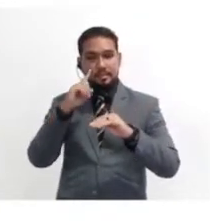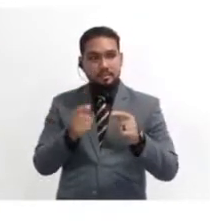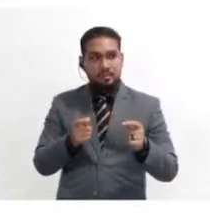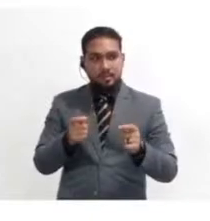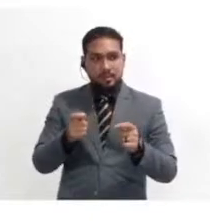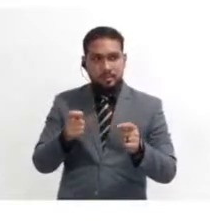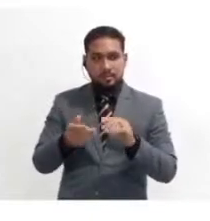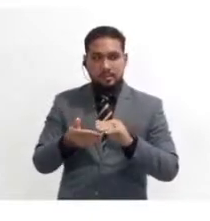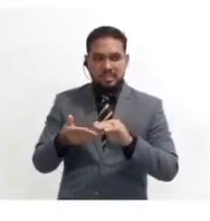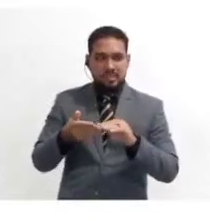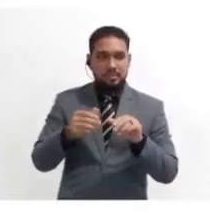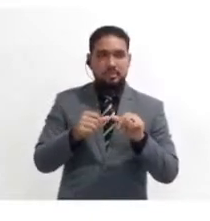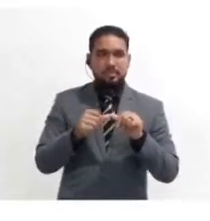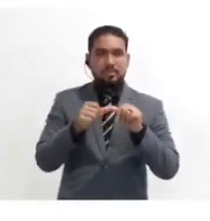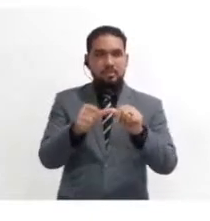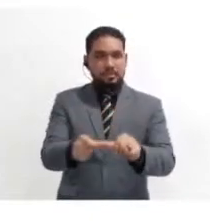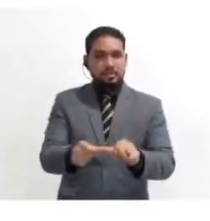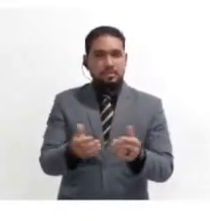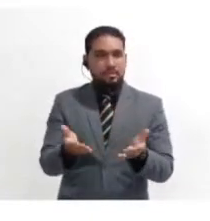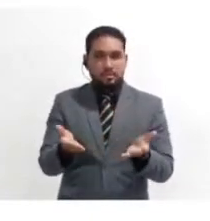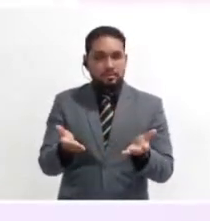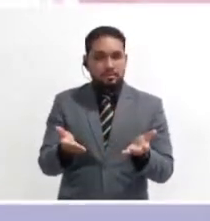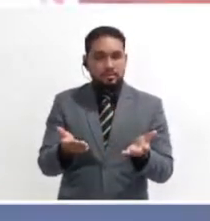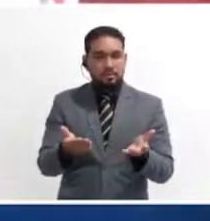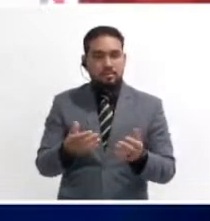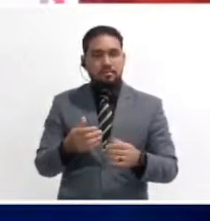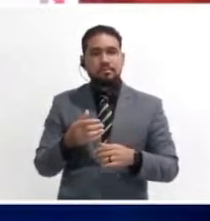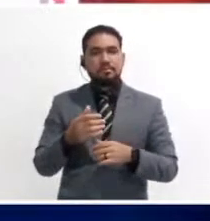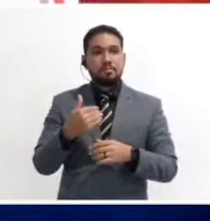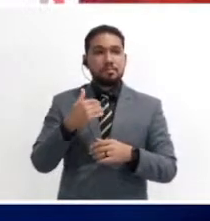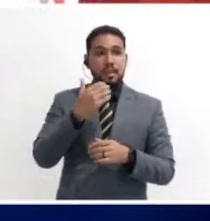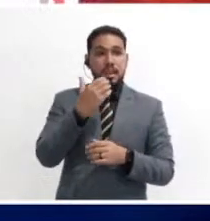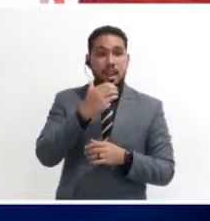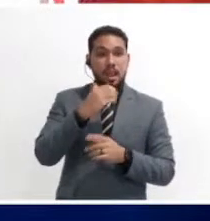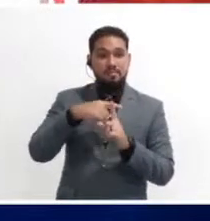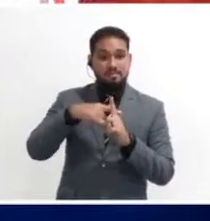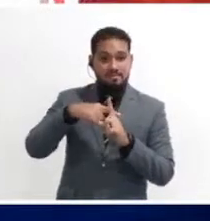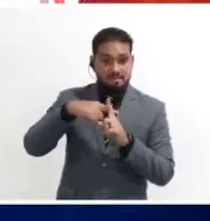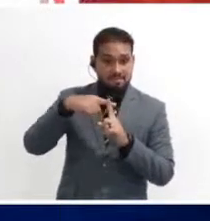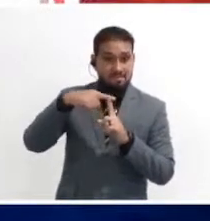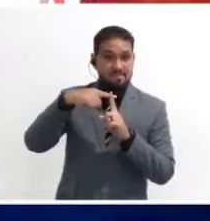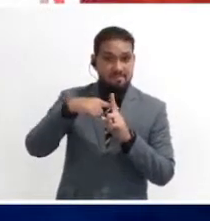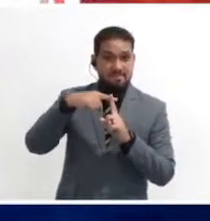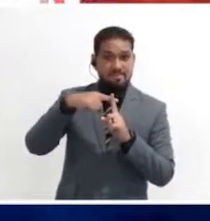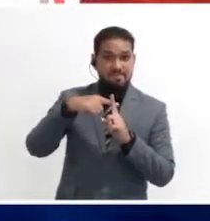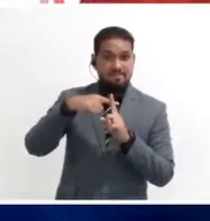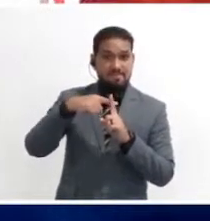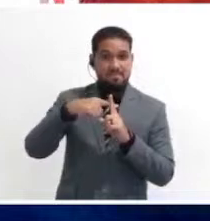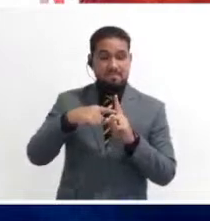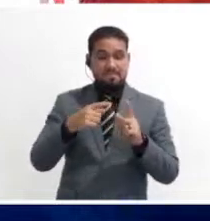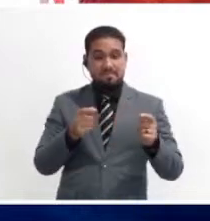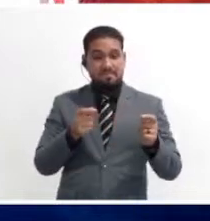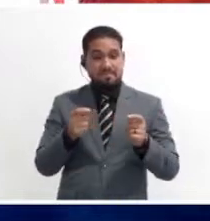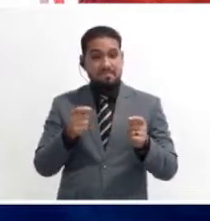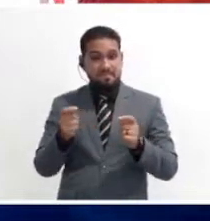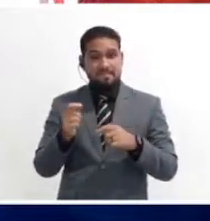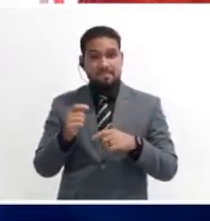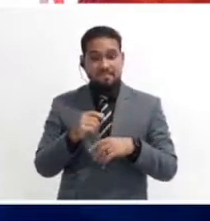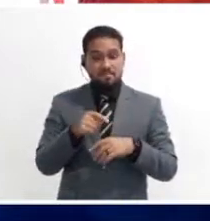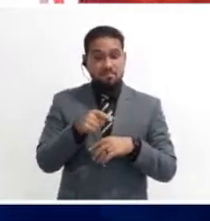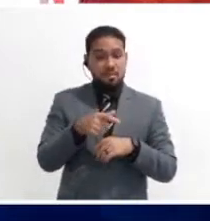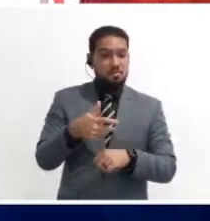So depending on how much power the chip dissipates as heat, then you may or may not